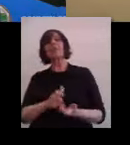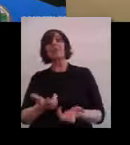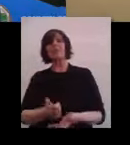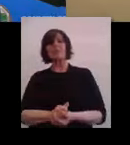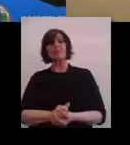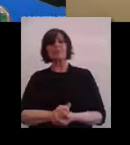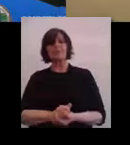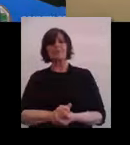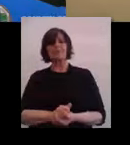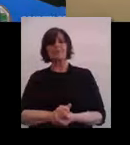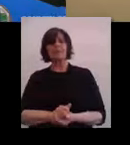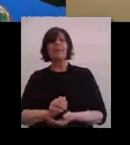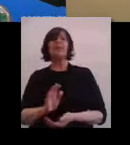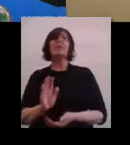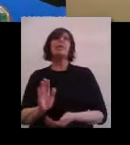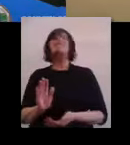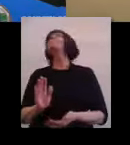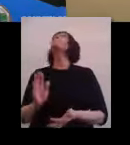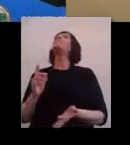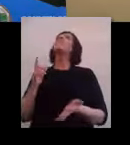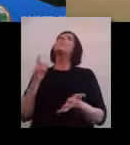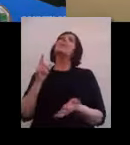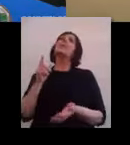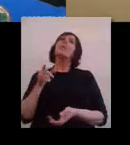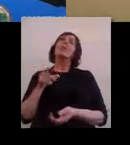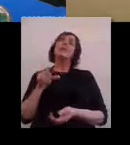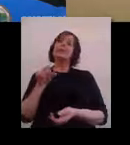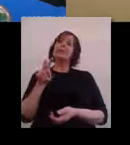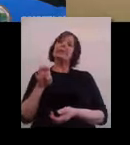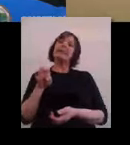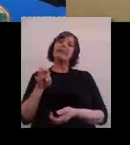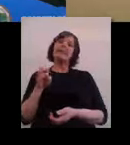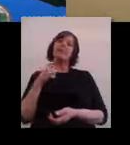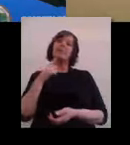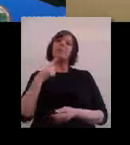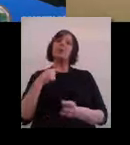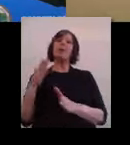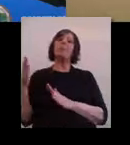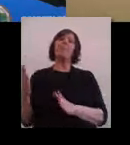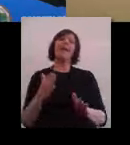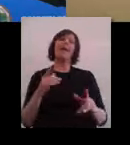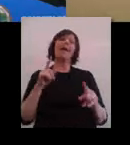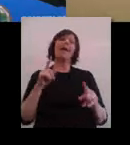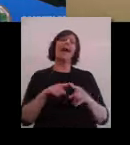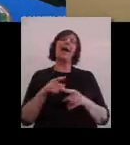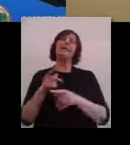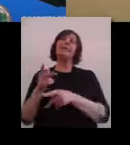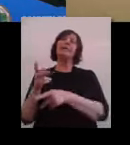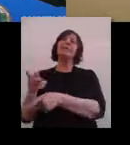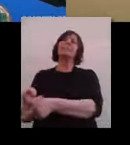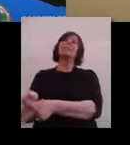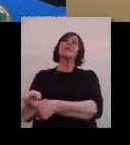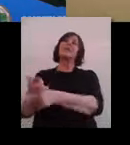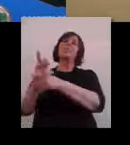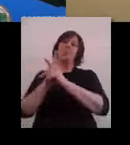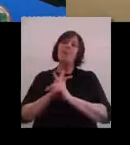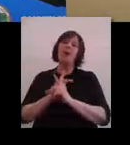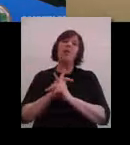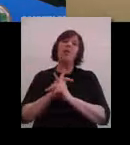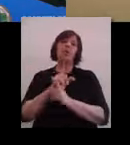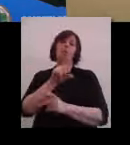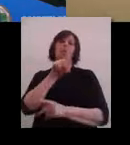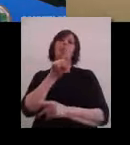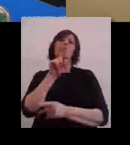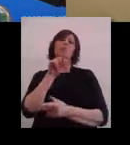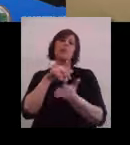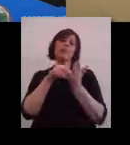What Steve noted is we are planning on doing a $120 million revenue anticipation note. Basically, we're borrowing money in the